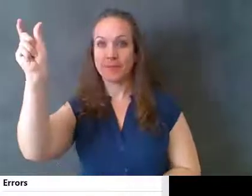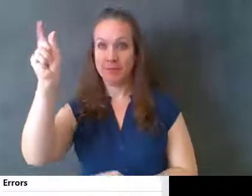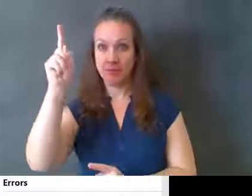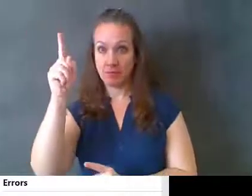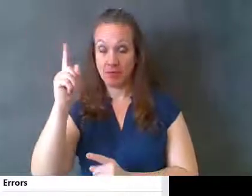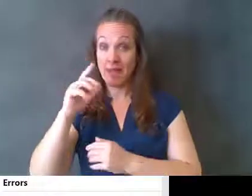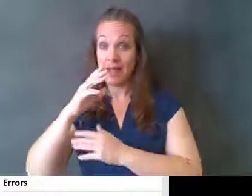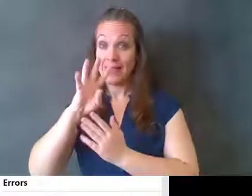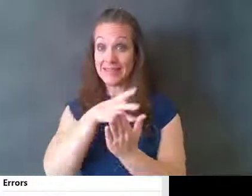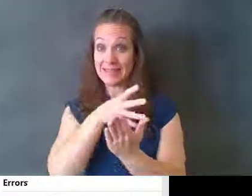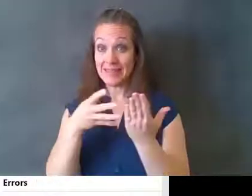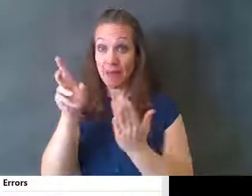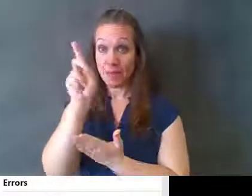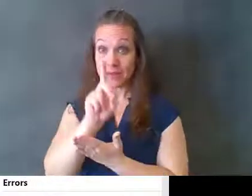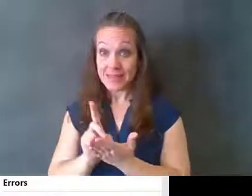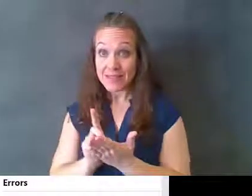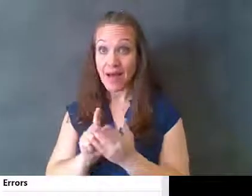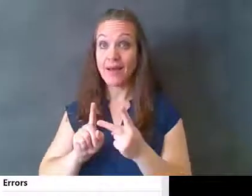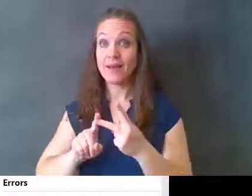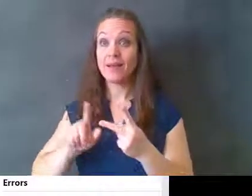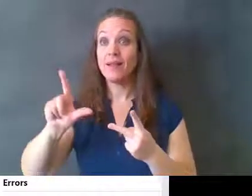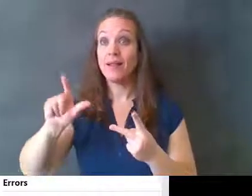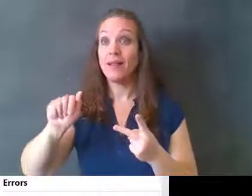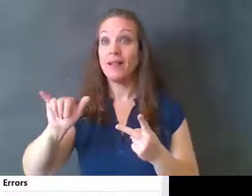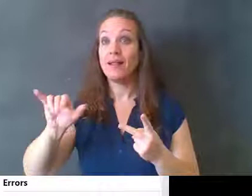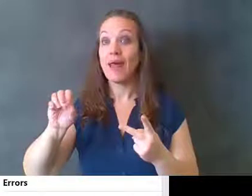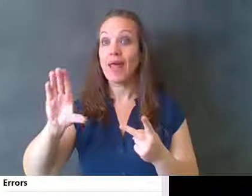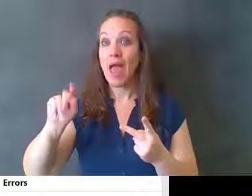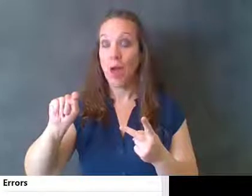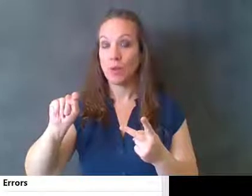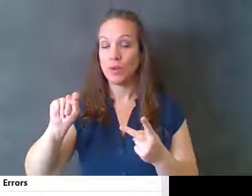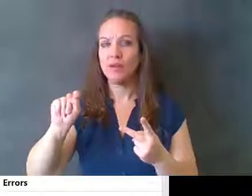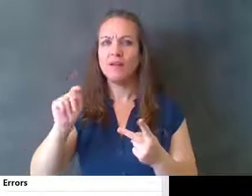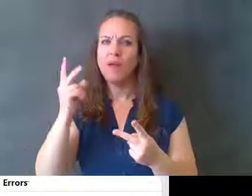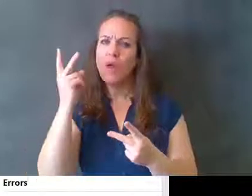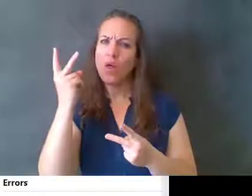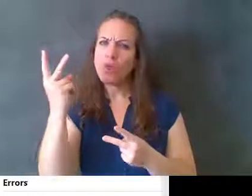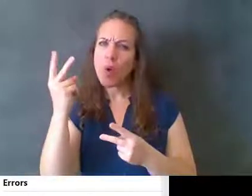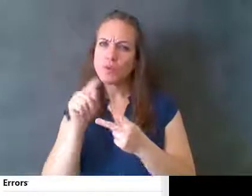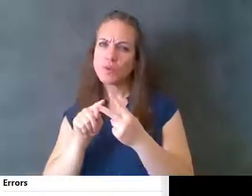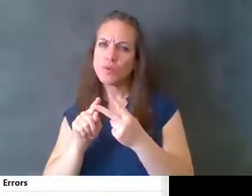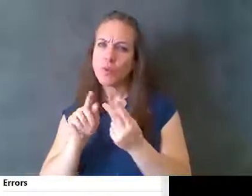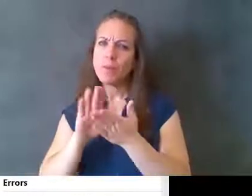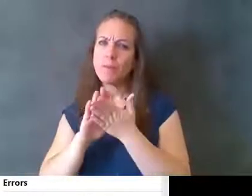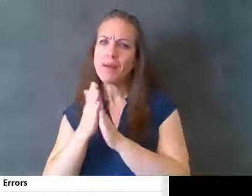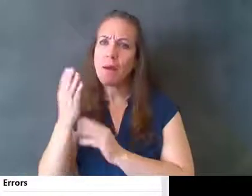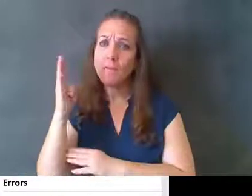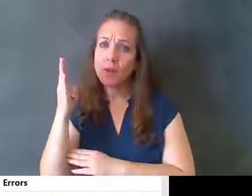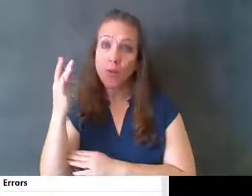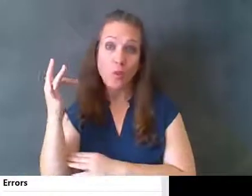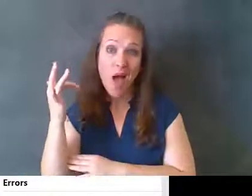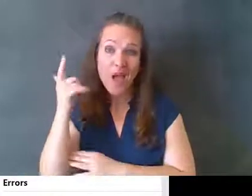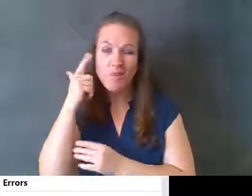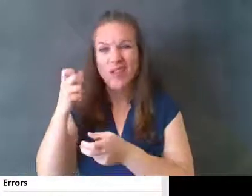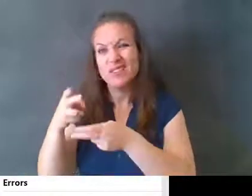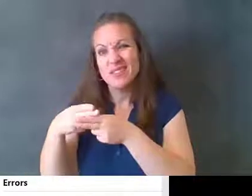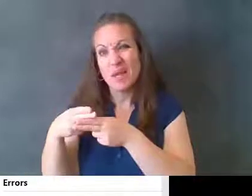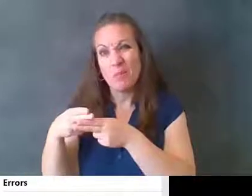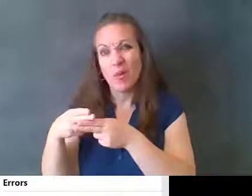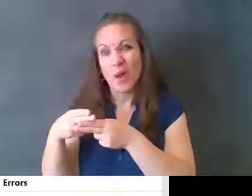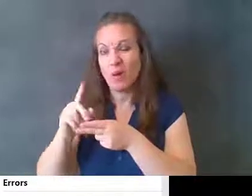and Layout. They're both in a blue font since it's kind of just a temporary option on the ribbon. It only opens when you're in the